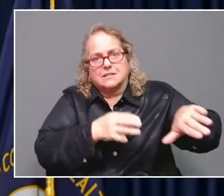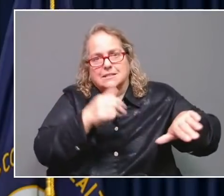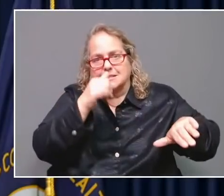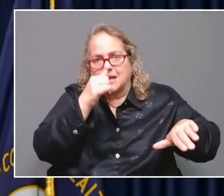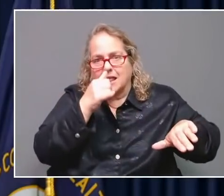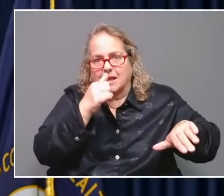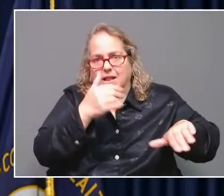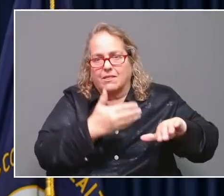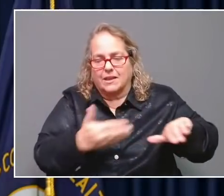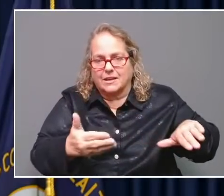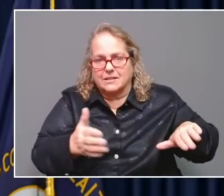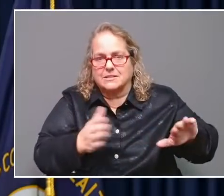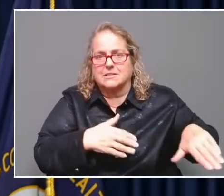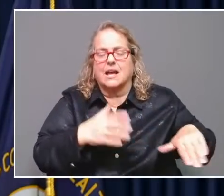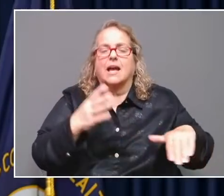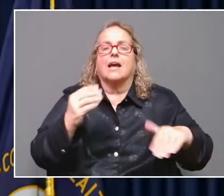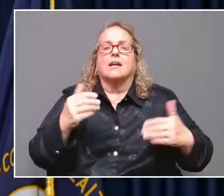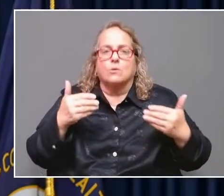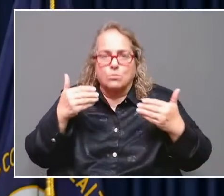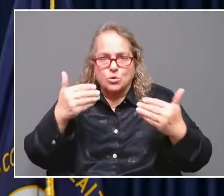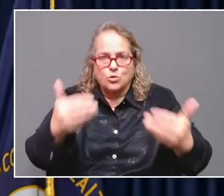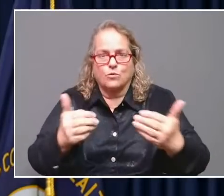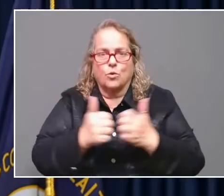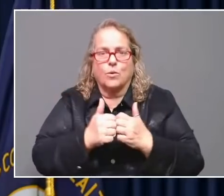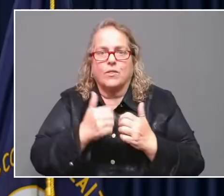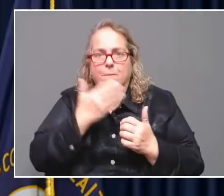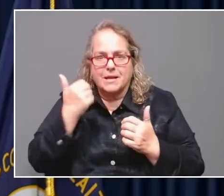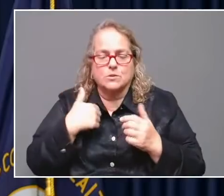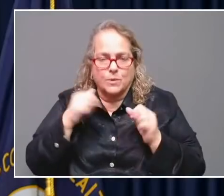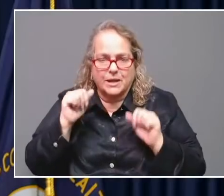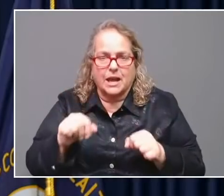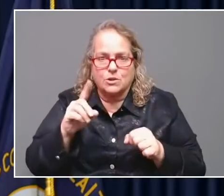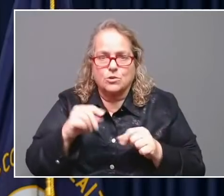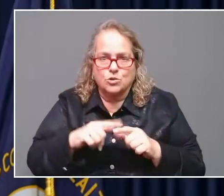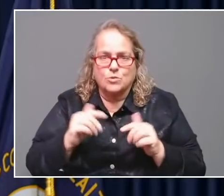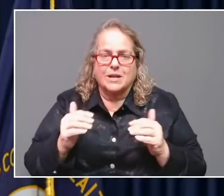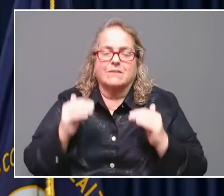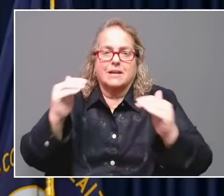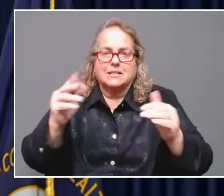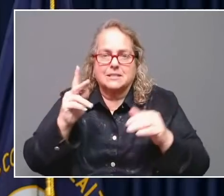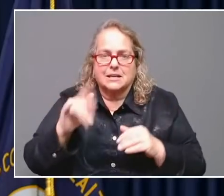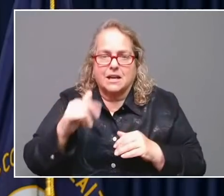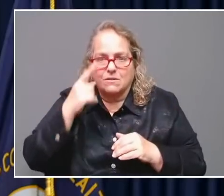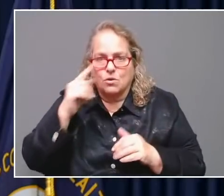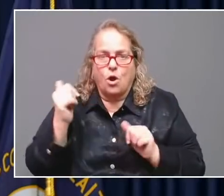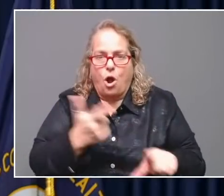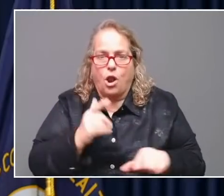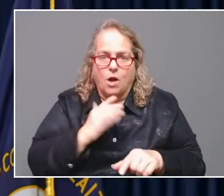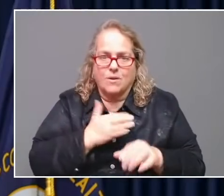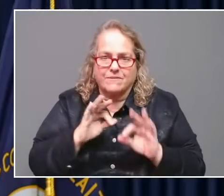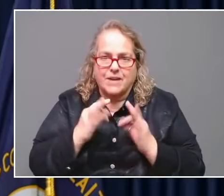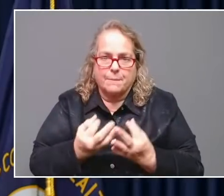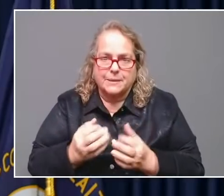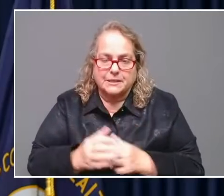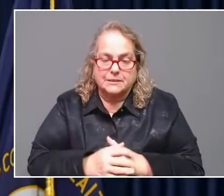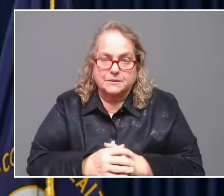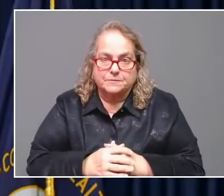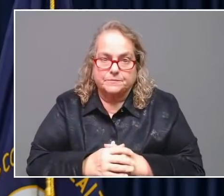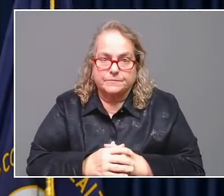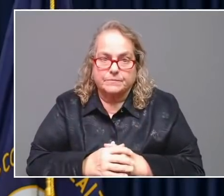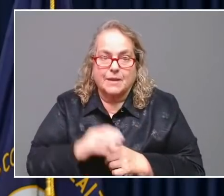one, and let's try to do the best we can do to advance Kentucky for all of our families. Andrea